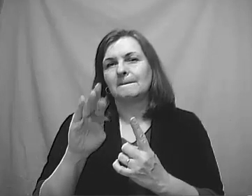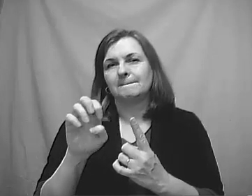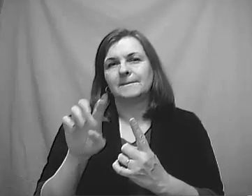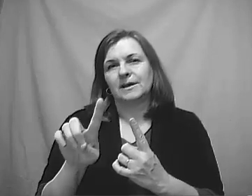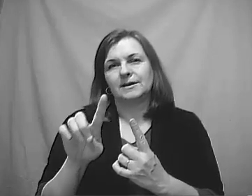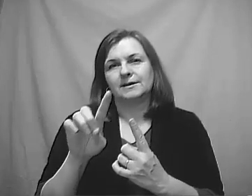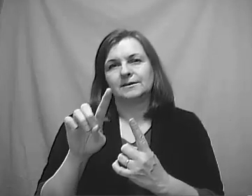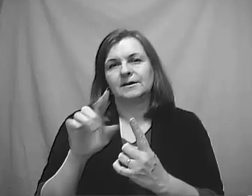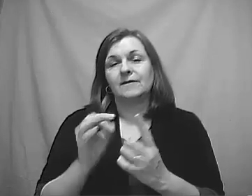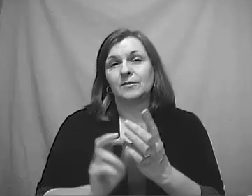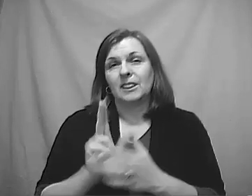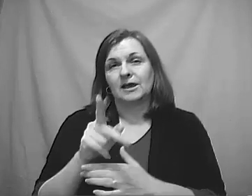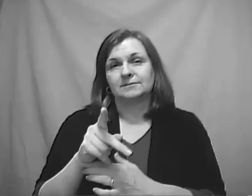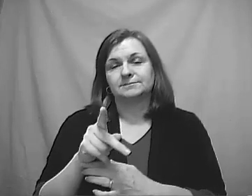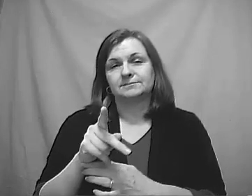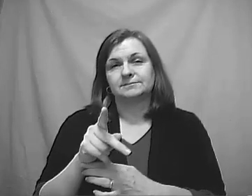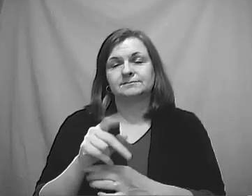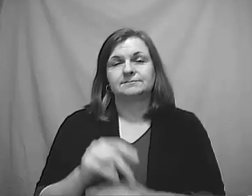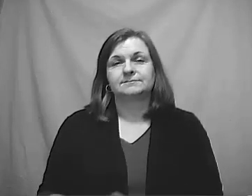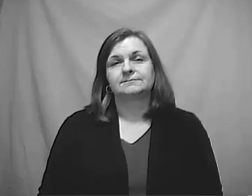bud